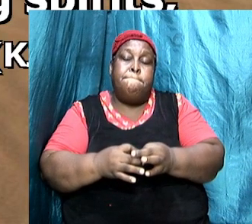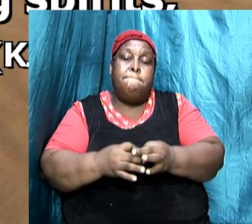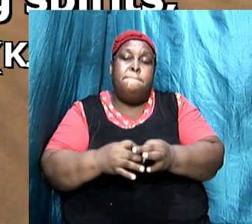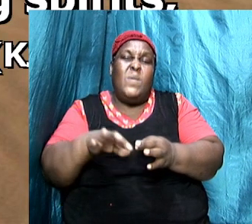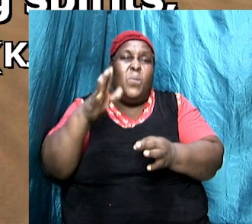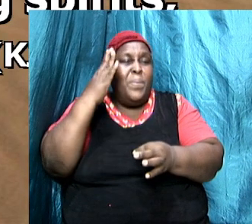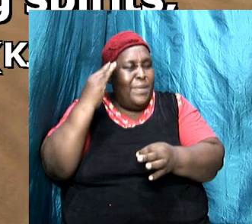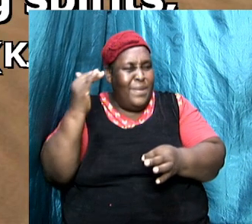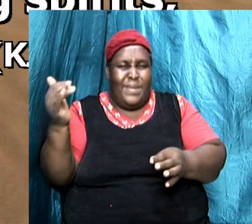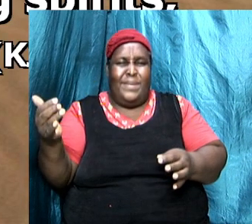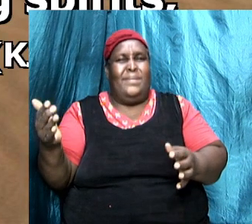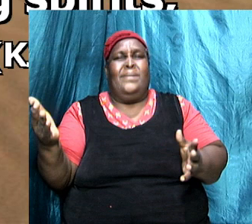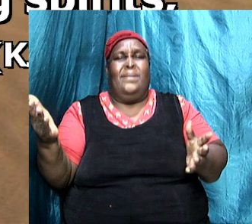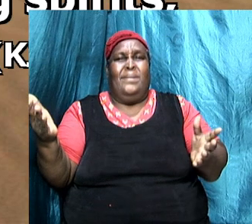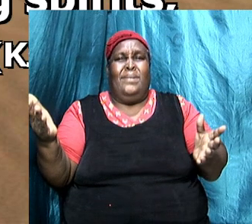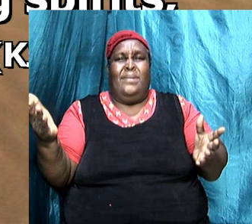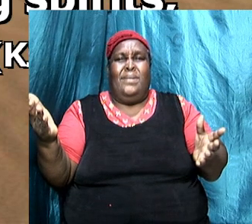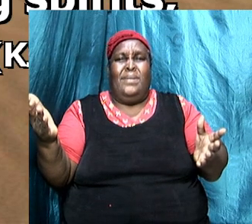Why?